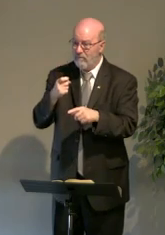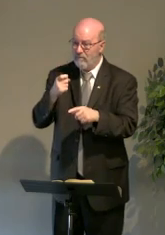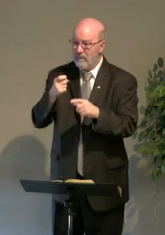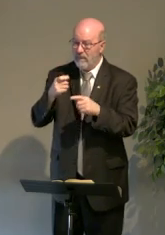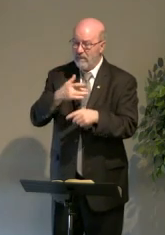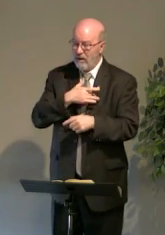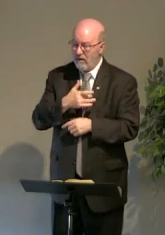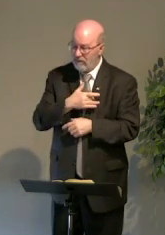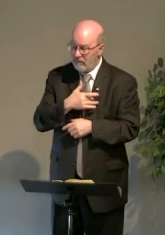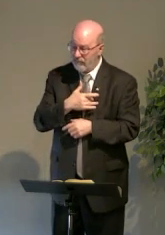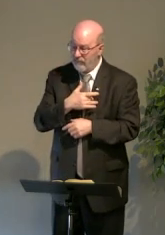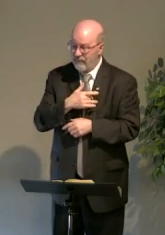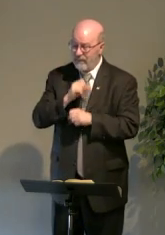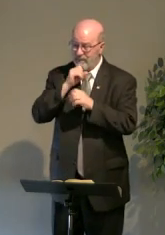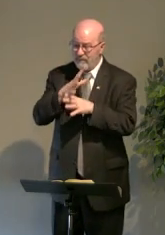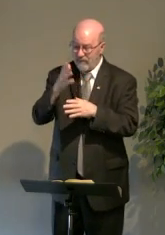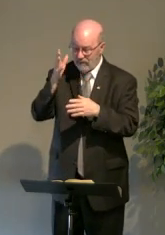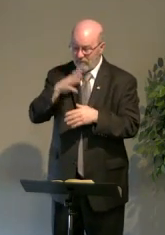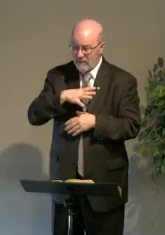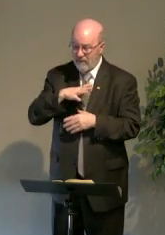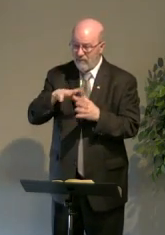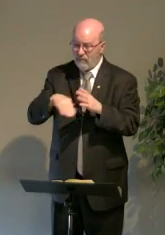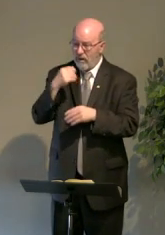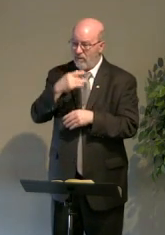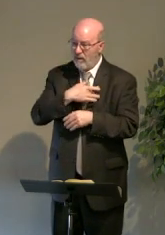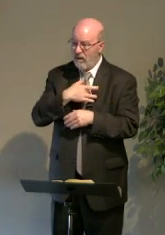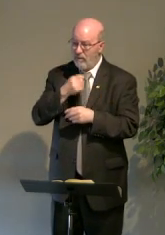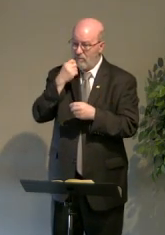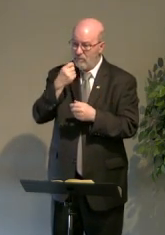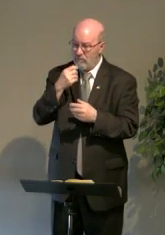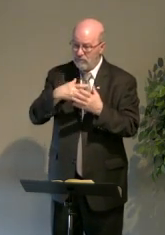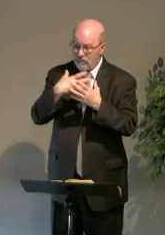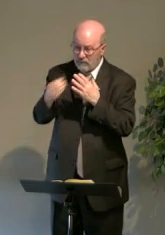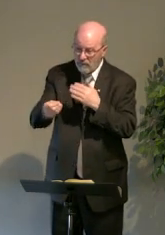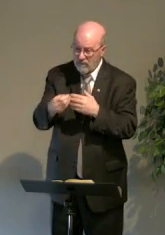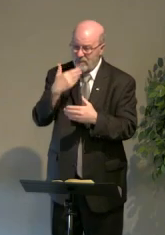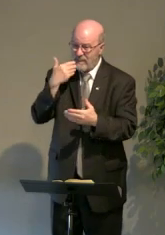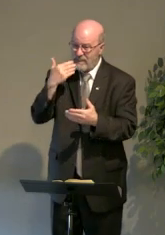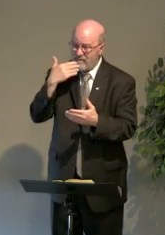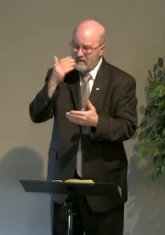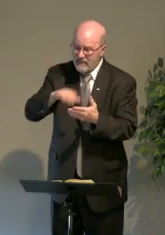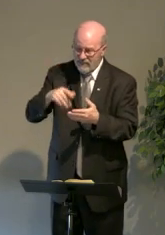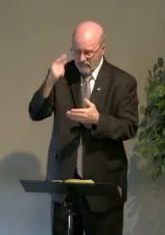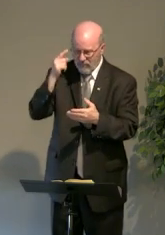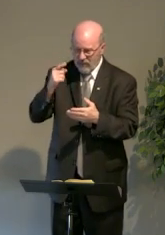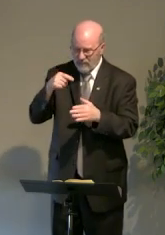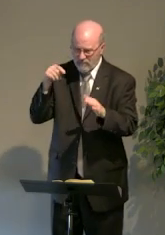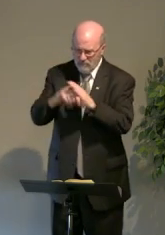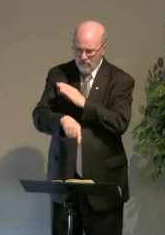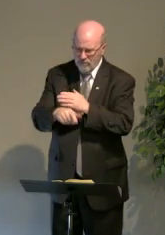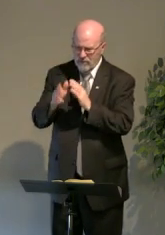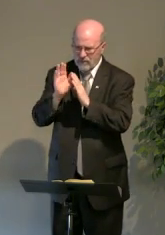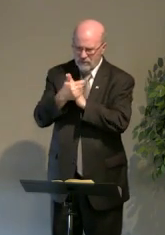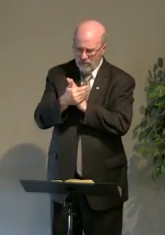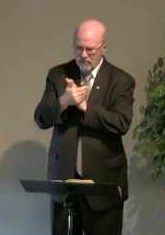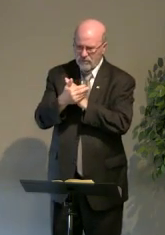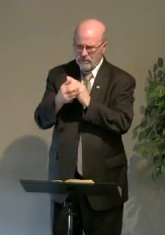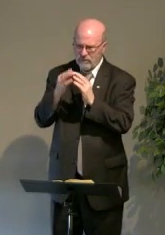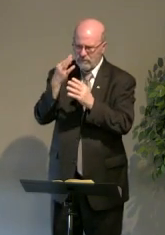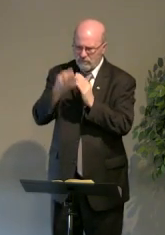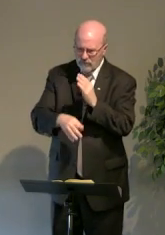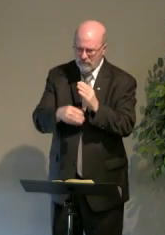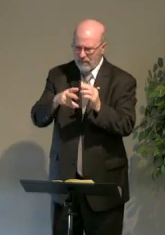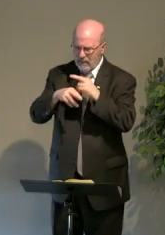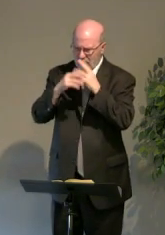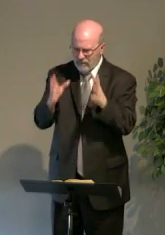the heart, and they defile the man. For out of the heart proceed evil thoughts, murders, adulteries, fornications, thefts, false